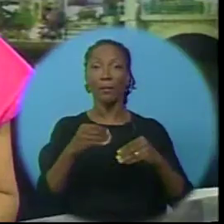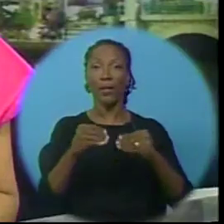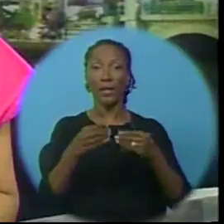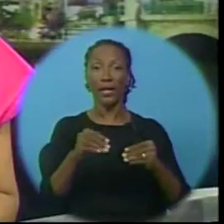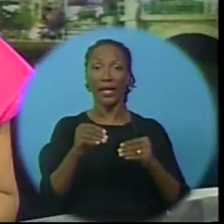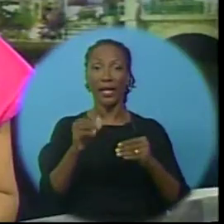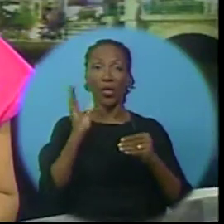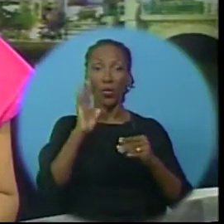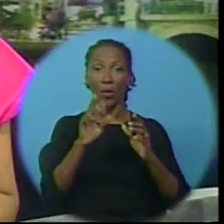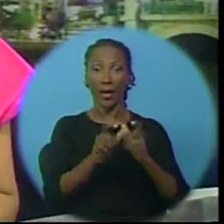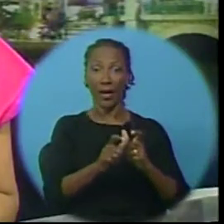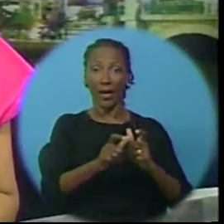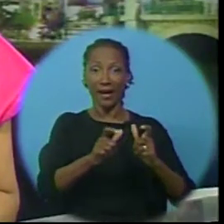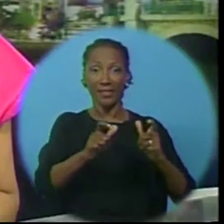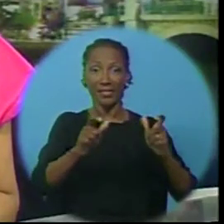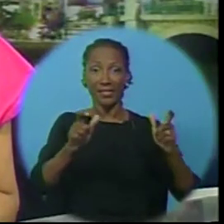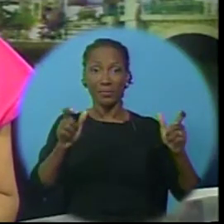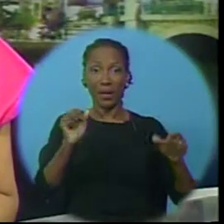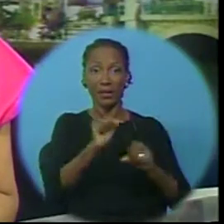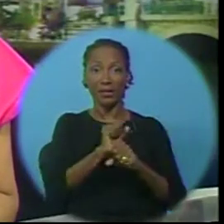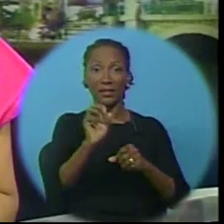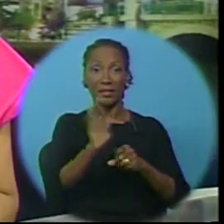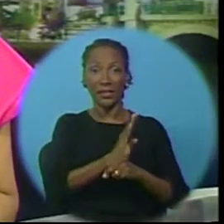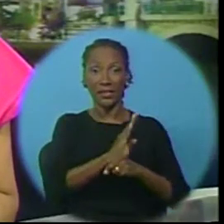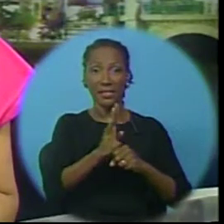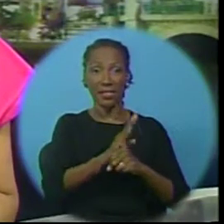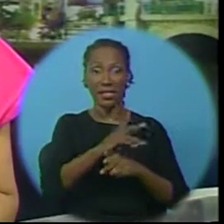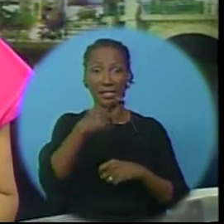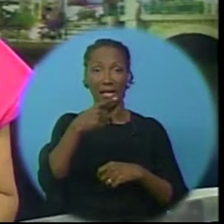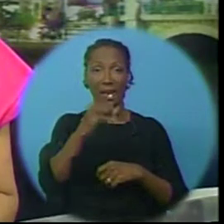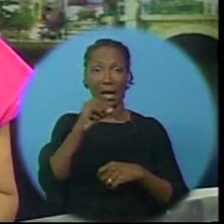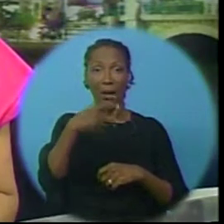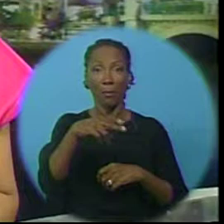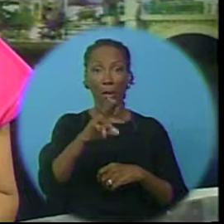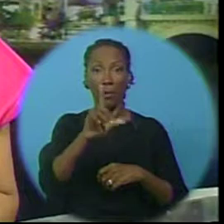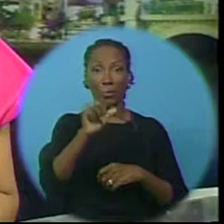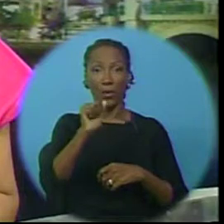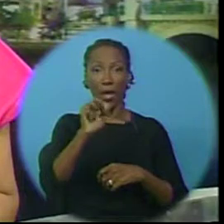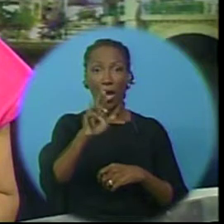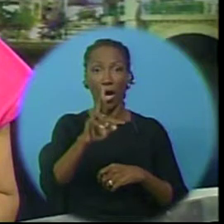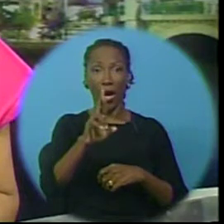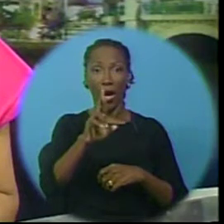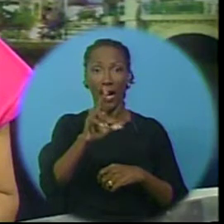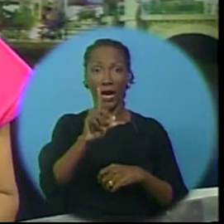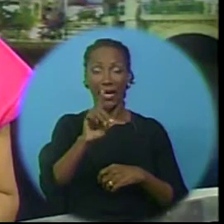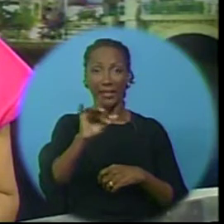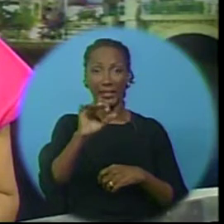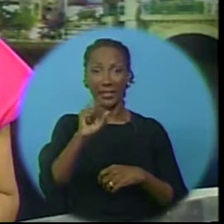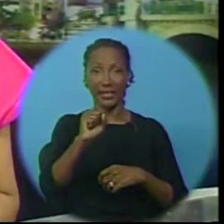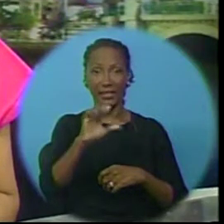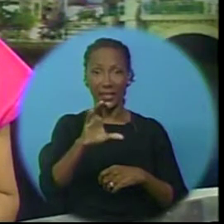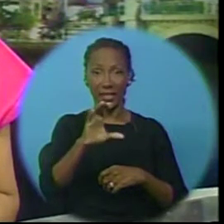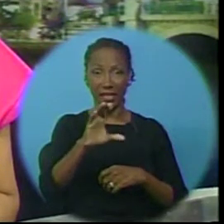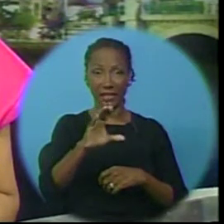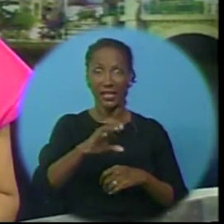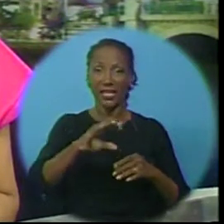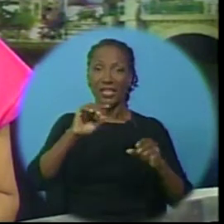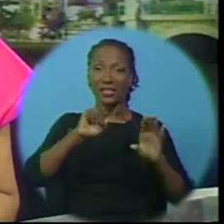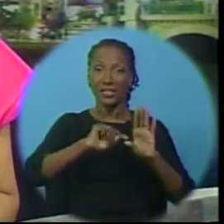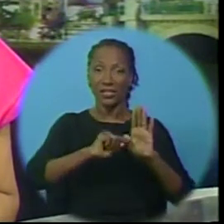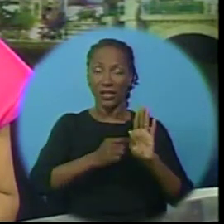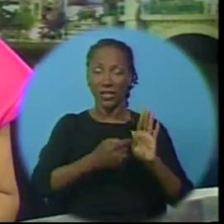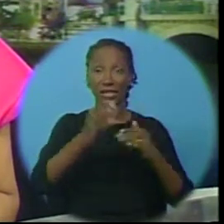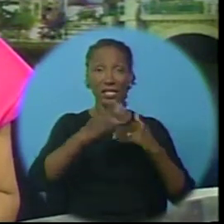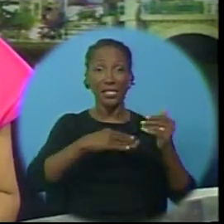is expanding its operations. Popular Discounts has already started construction on what will be its biggest outlet to